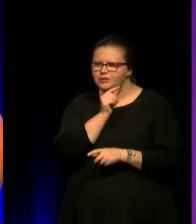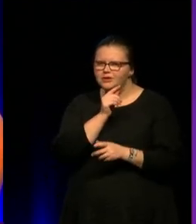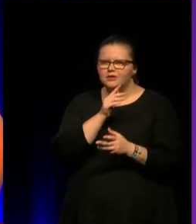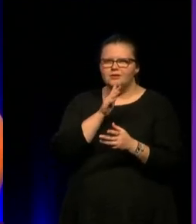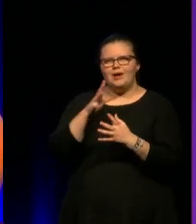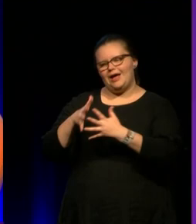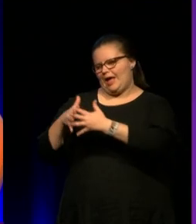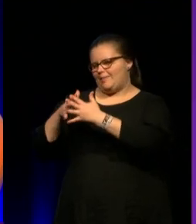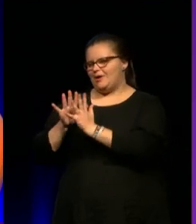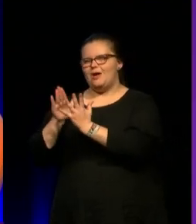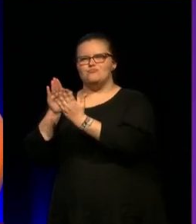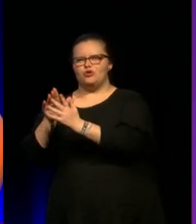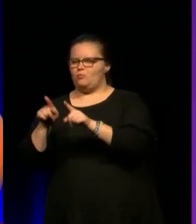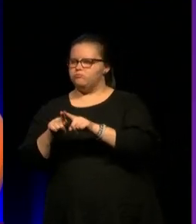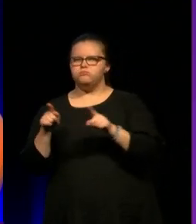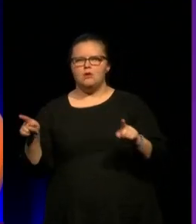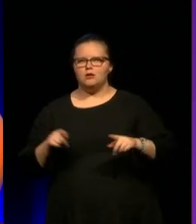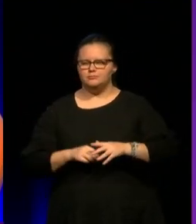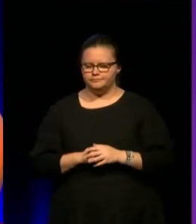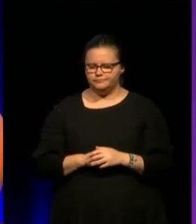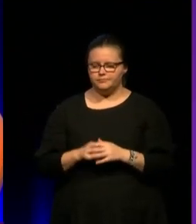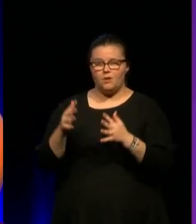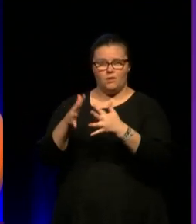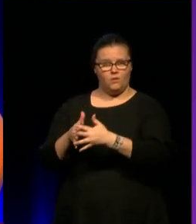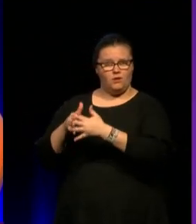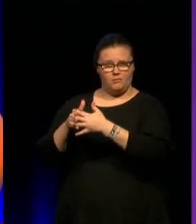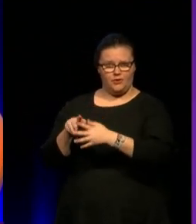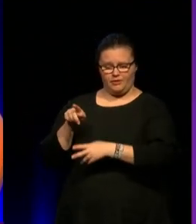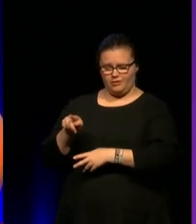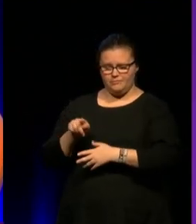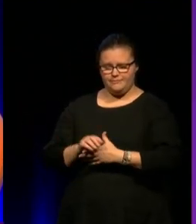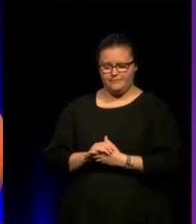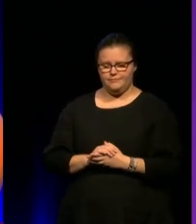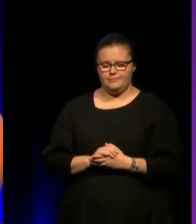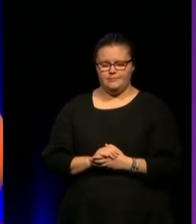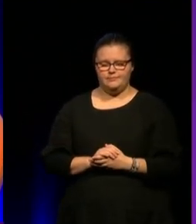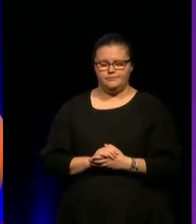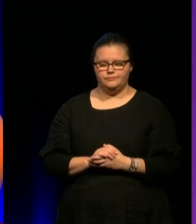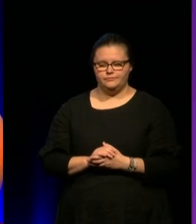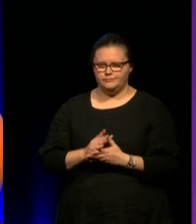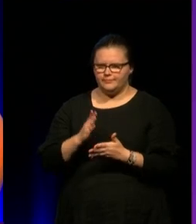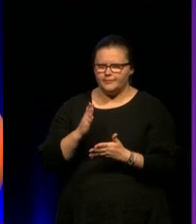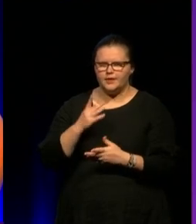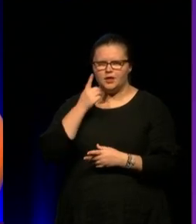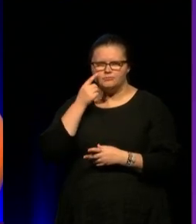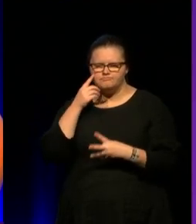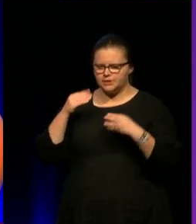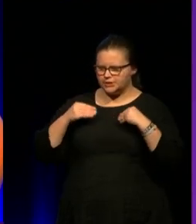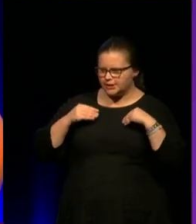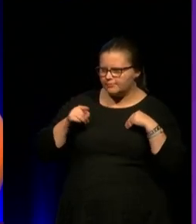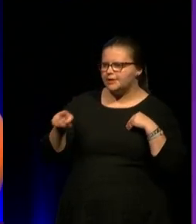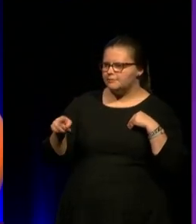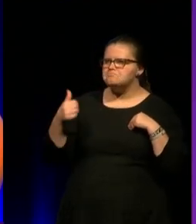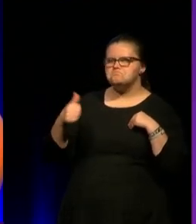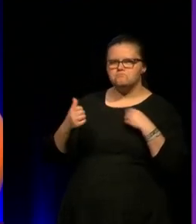America, where America is really willing to back companies to do